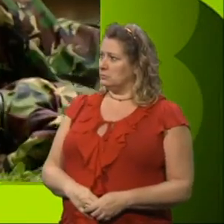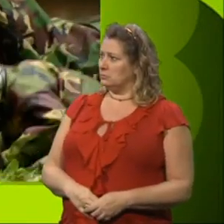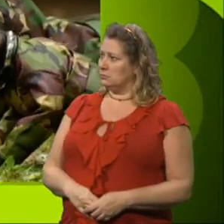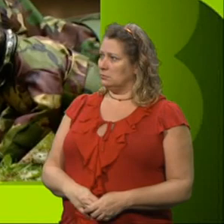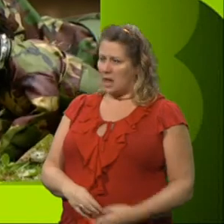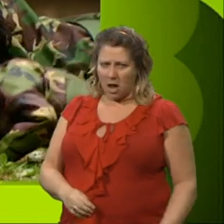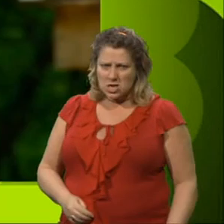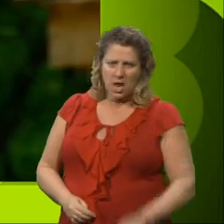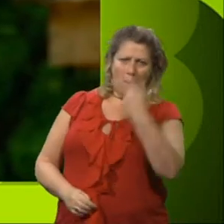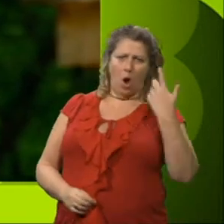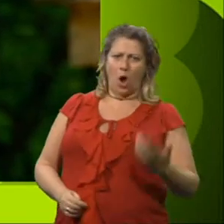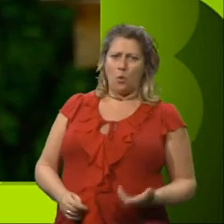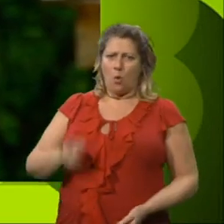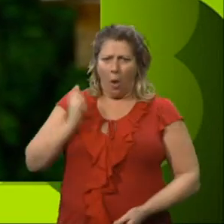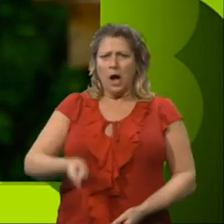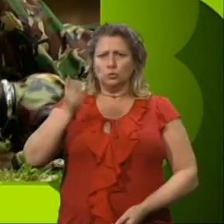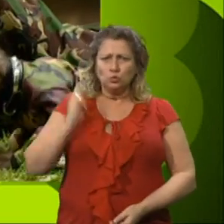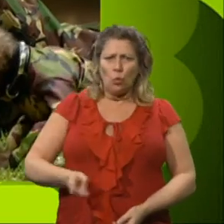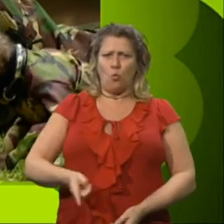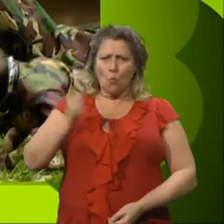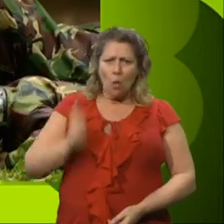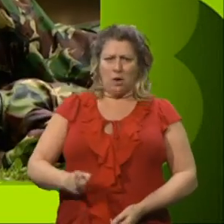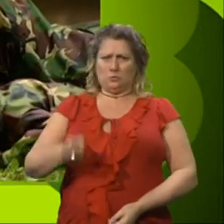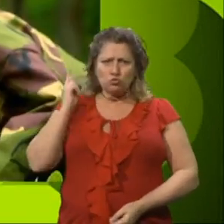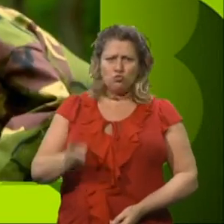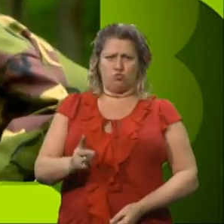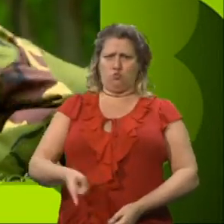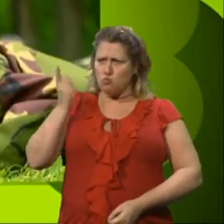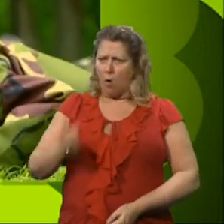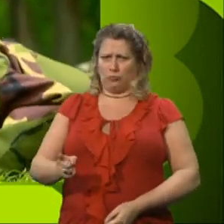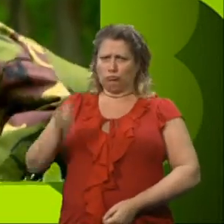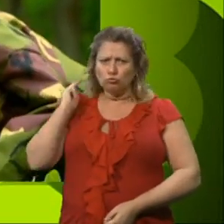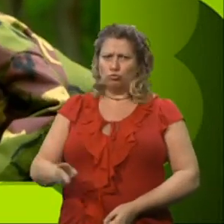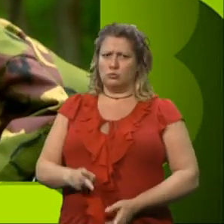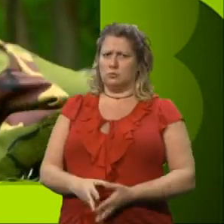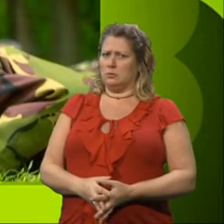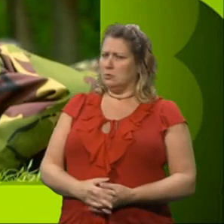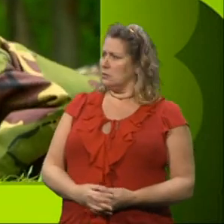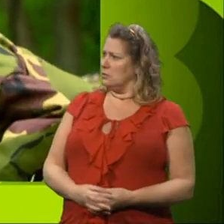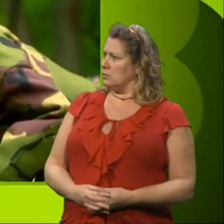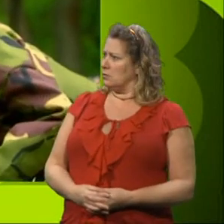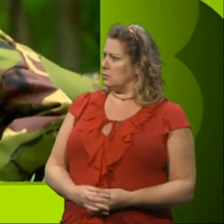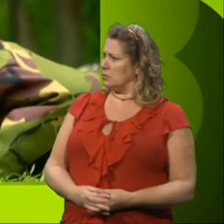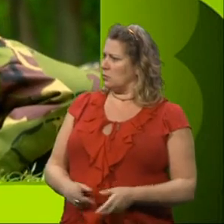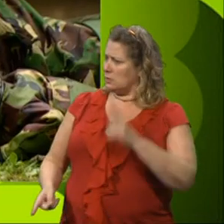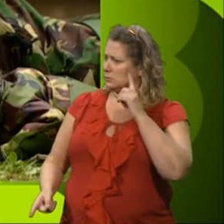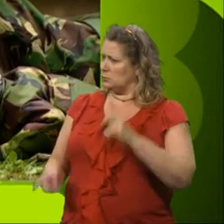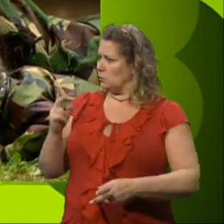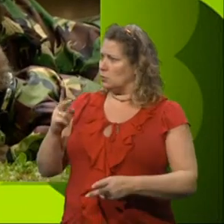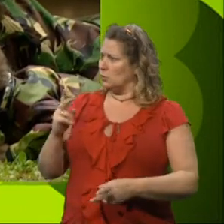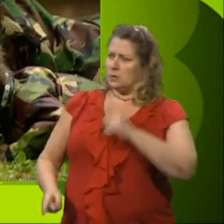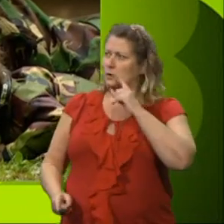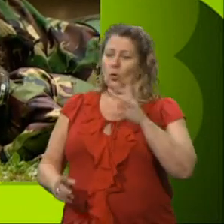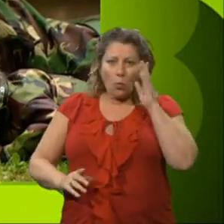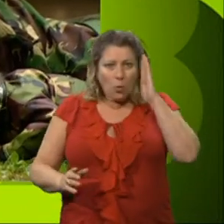Move it, Digweed! One, two, one, two! One, two, one, two! No, Hacker.